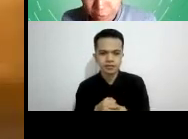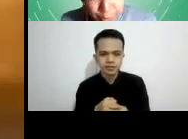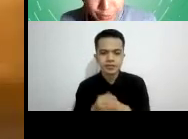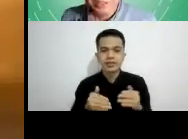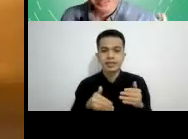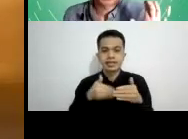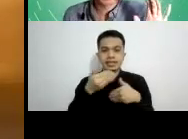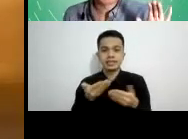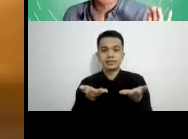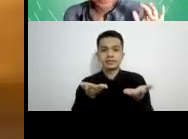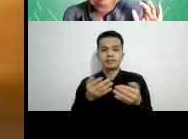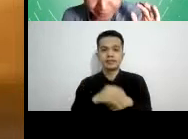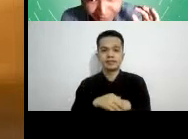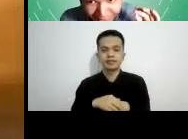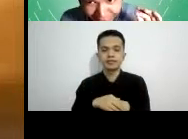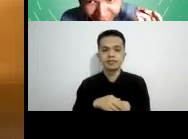quantum computing.